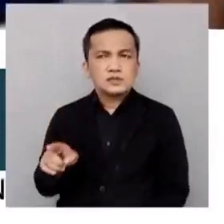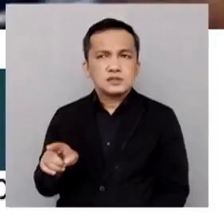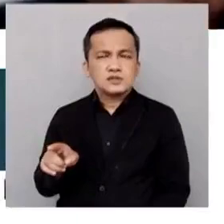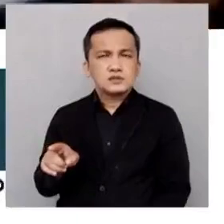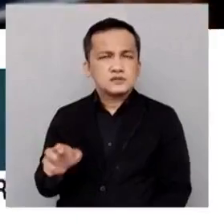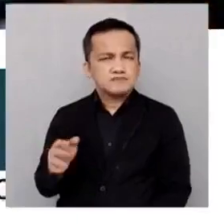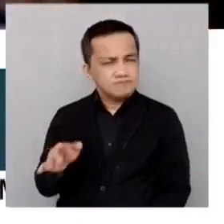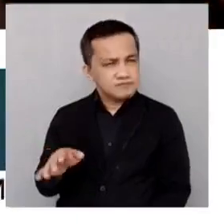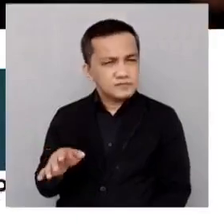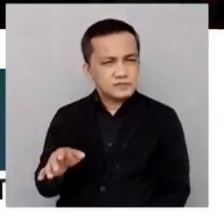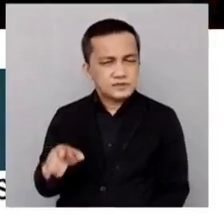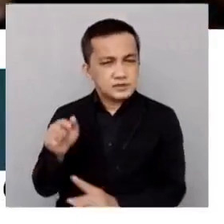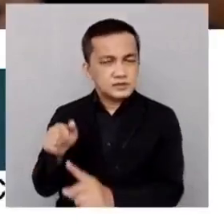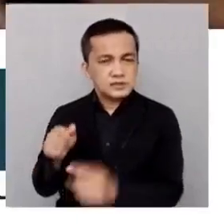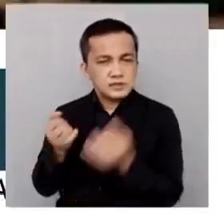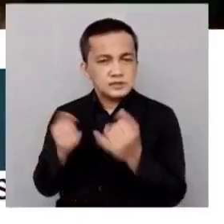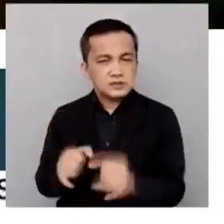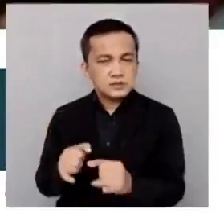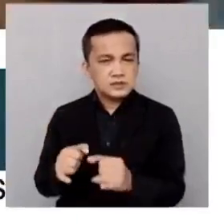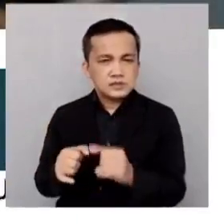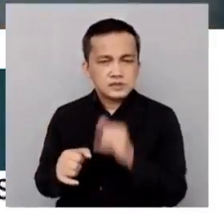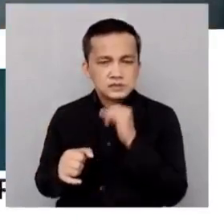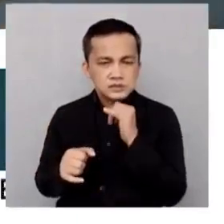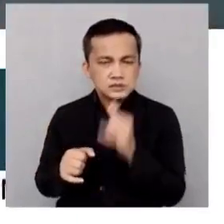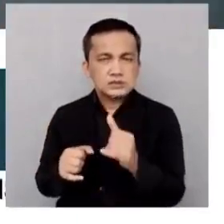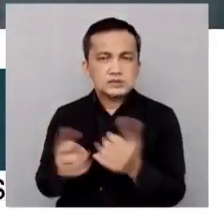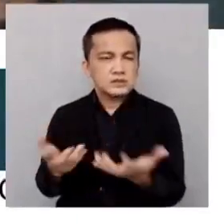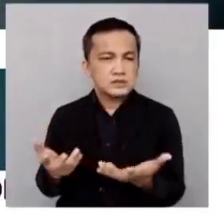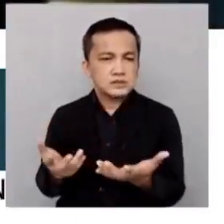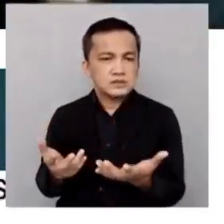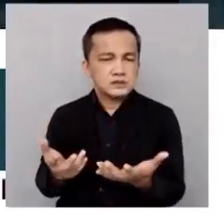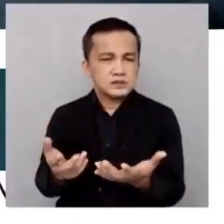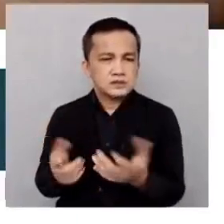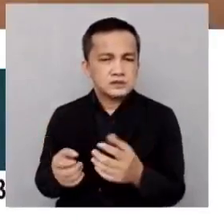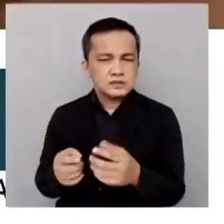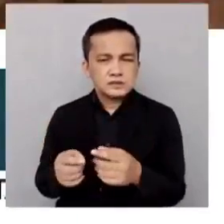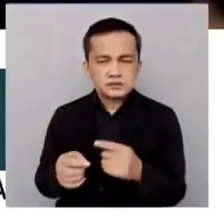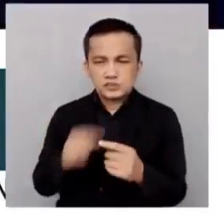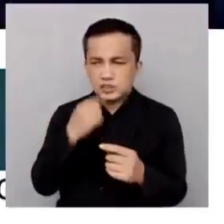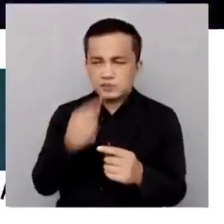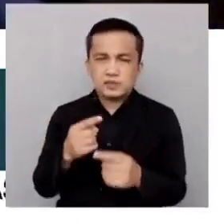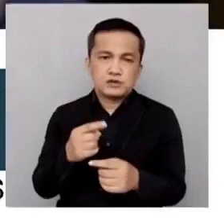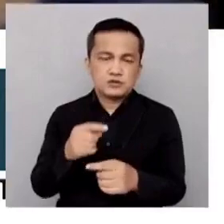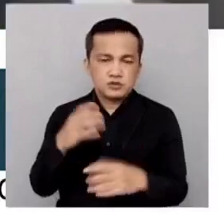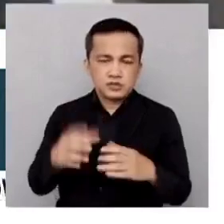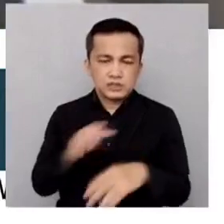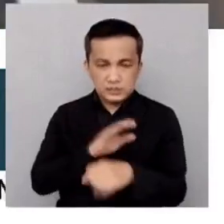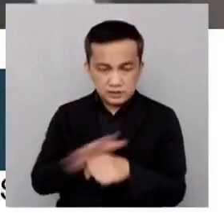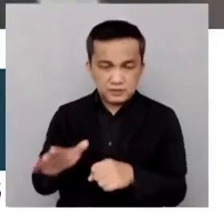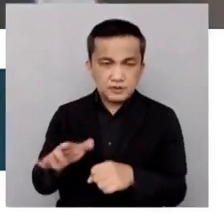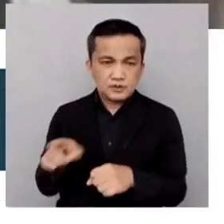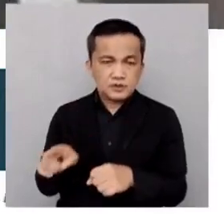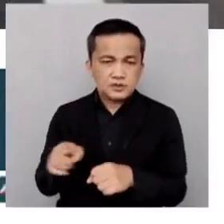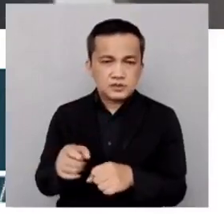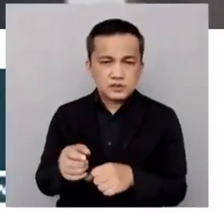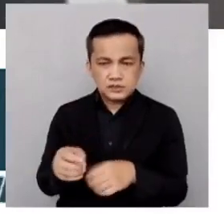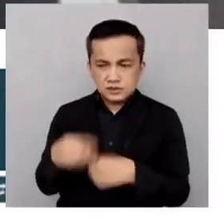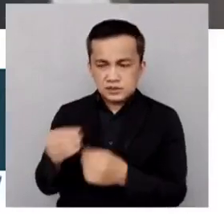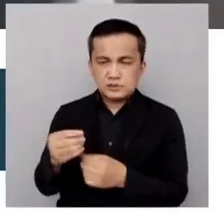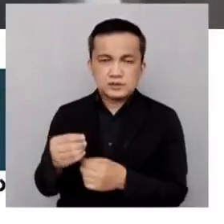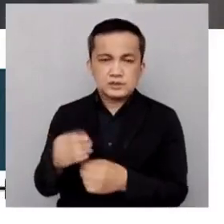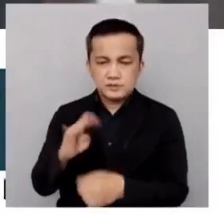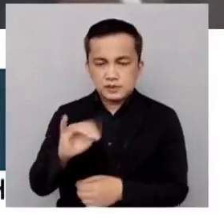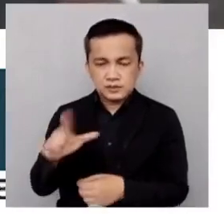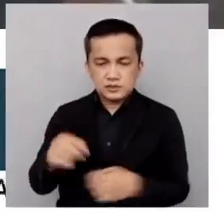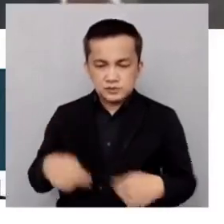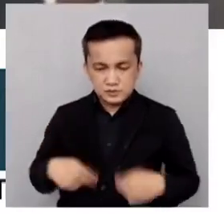that particular incident was not even was not taken by the court as enough to actually grant bail on a humanitarian trial. So